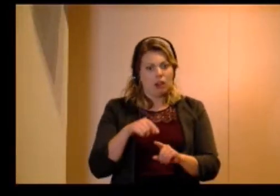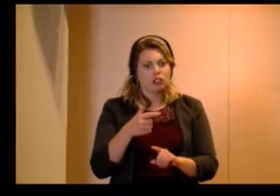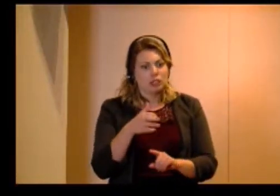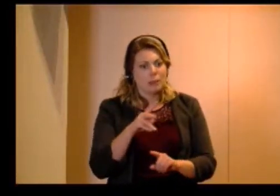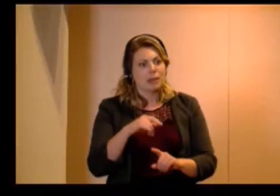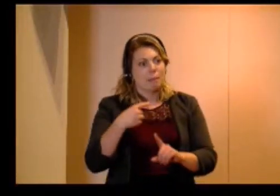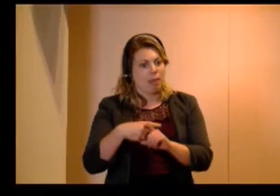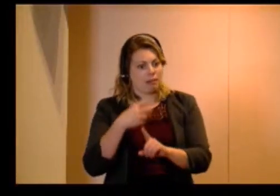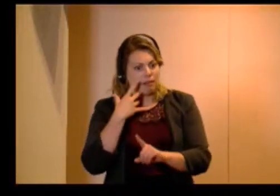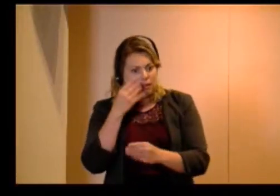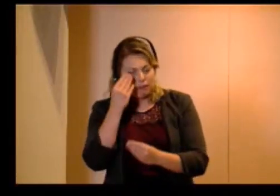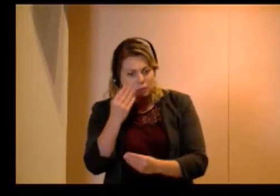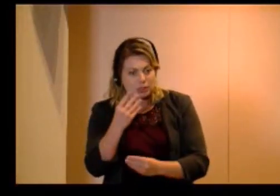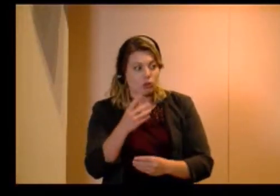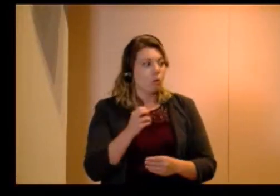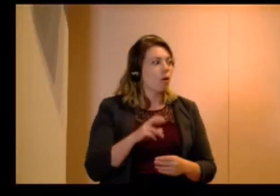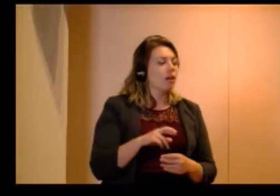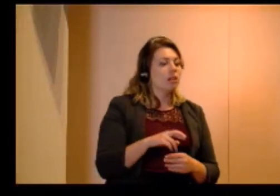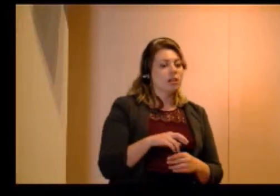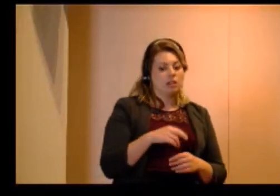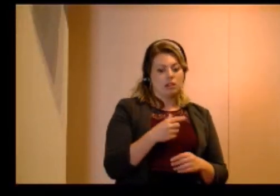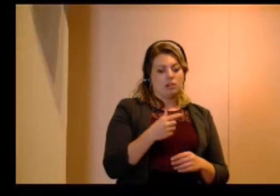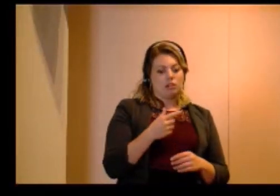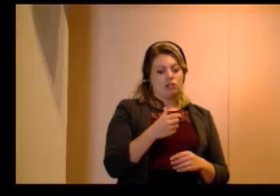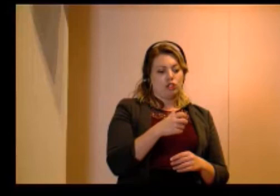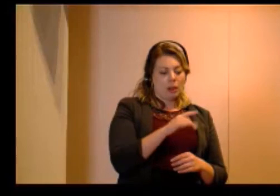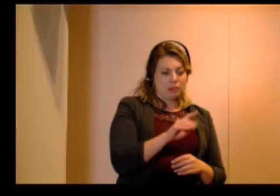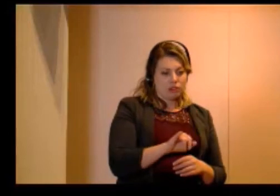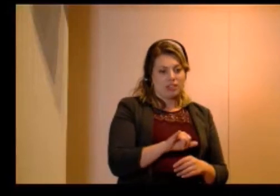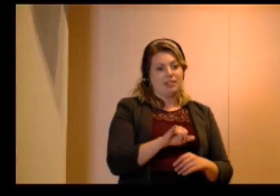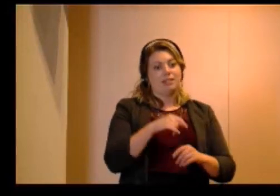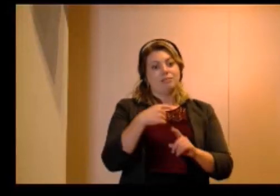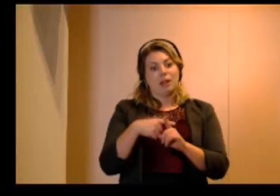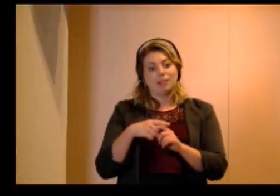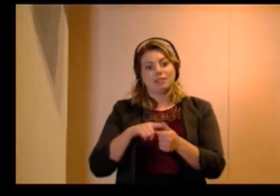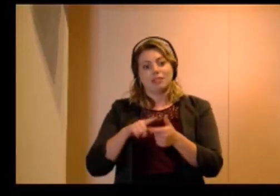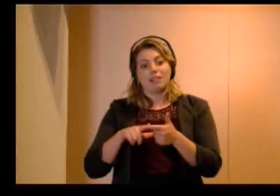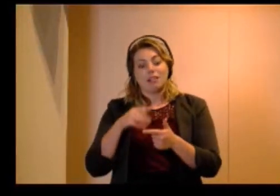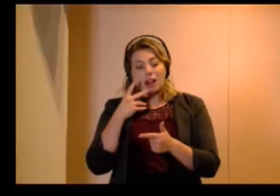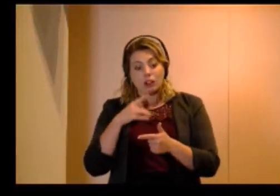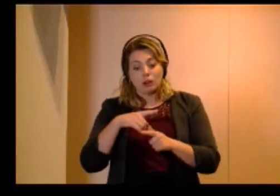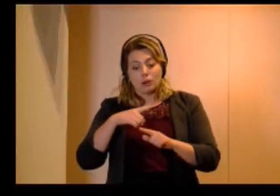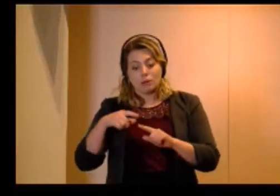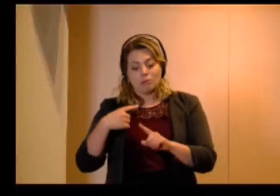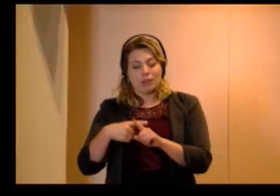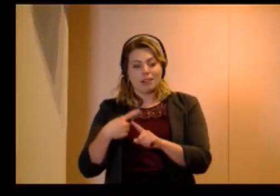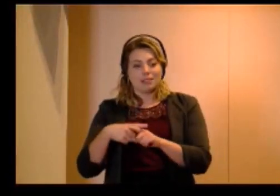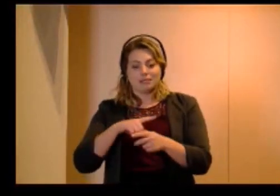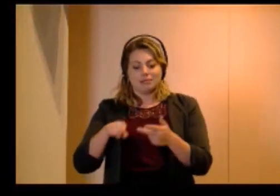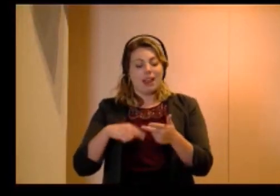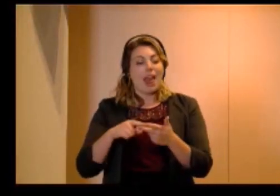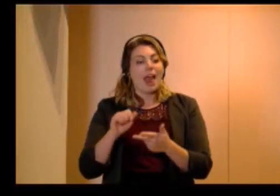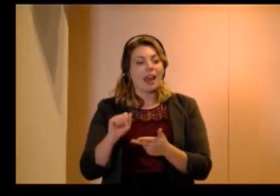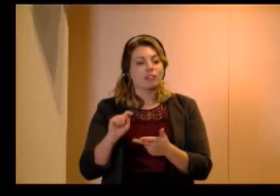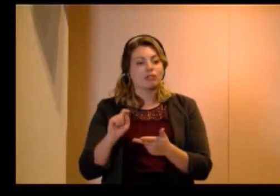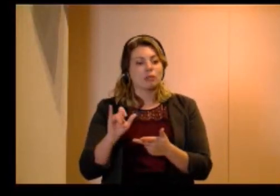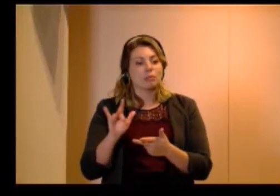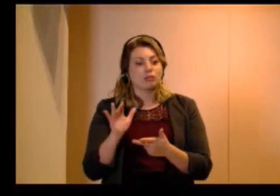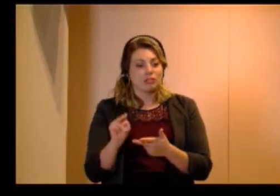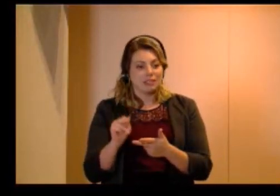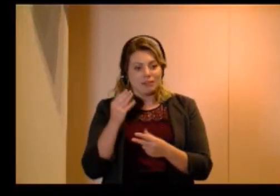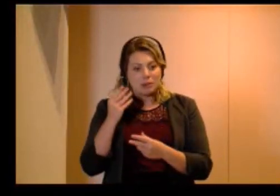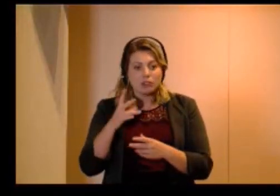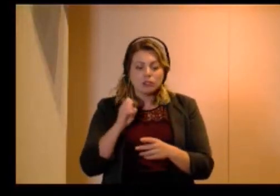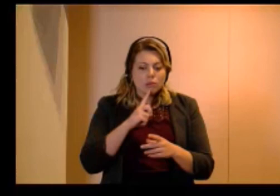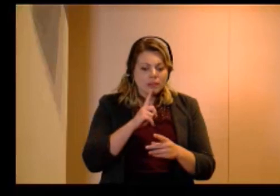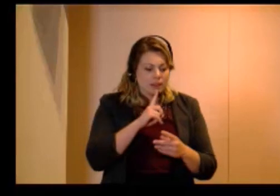information, and geometry and color and attribution information. But then when offhandedly you said, okay, if I was studying things